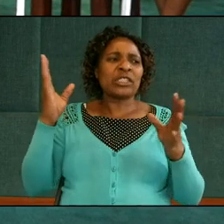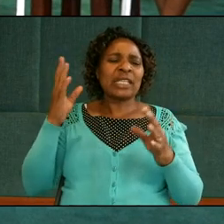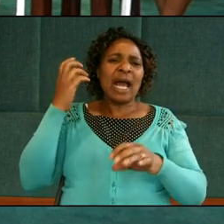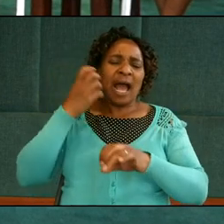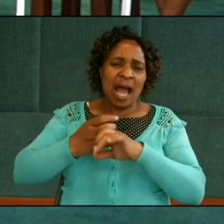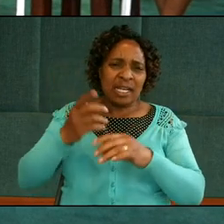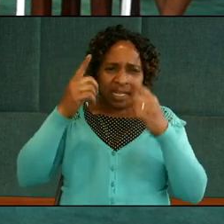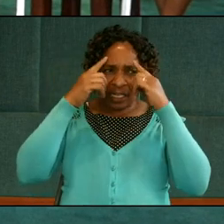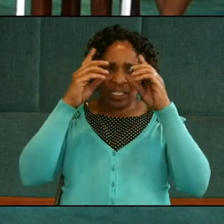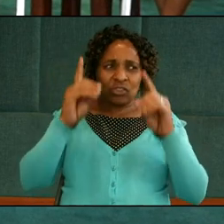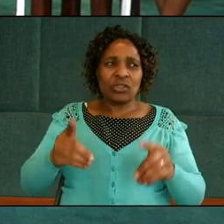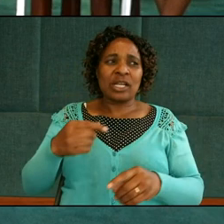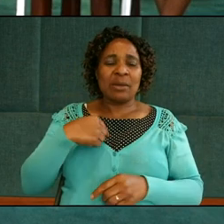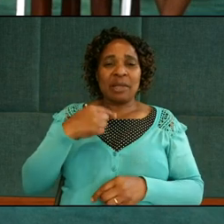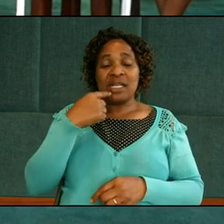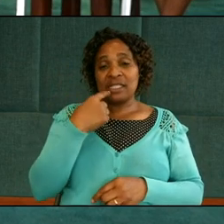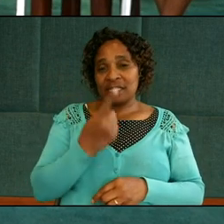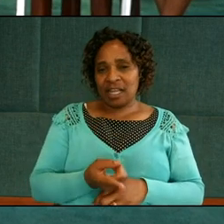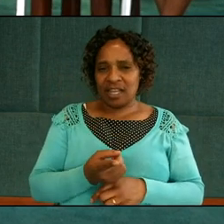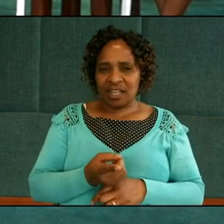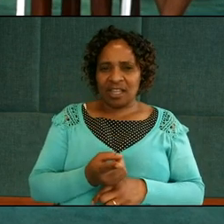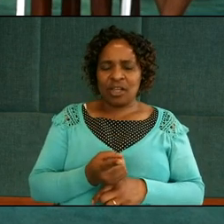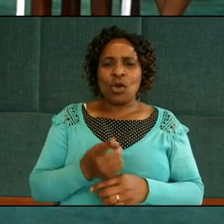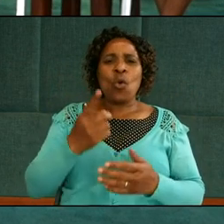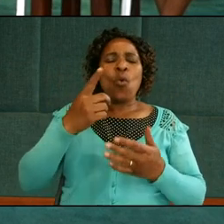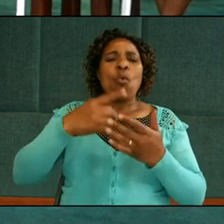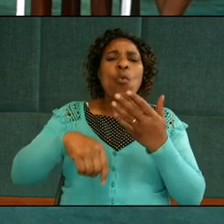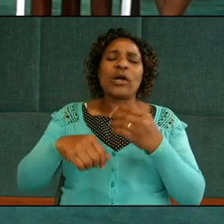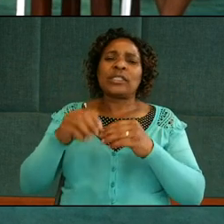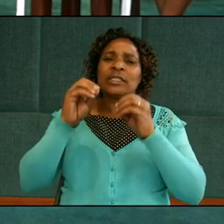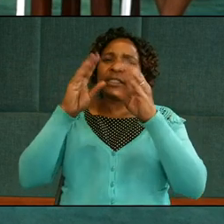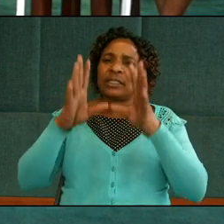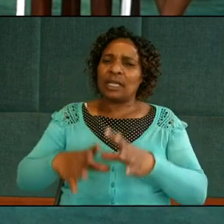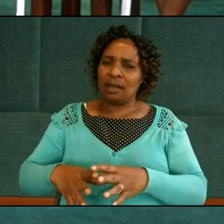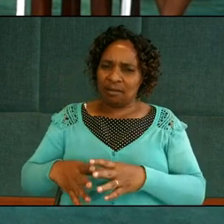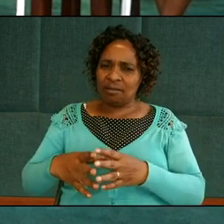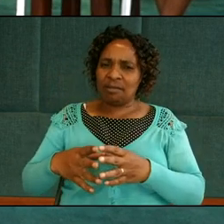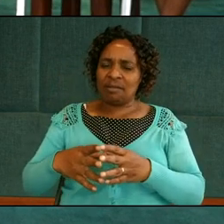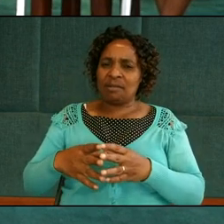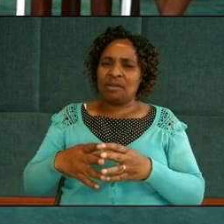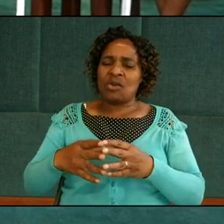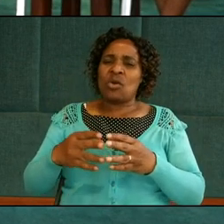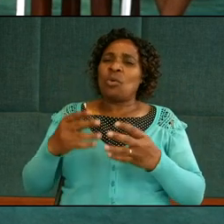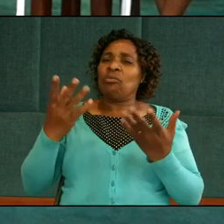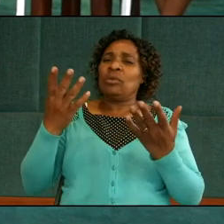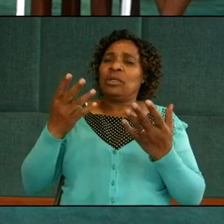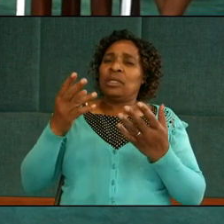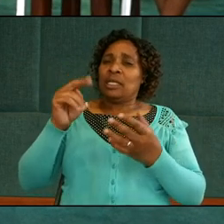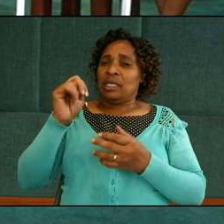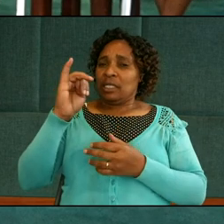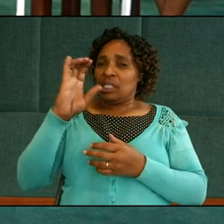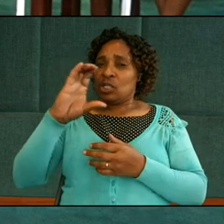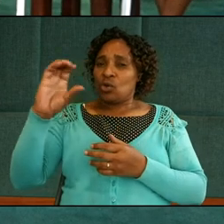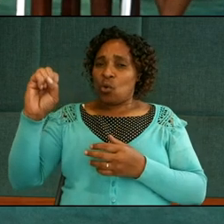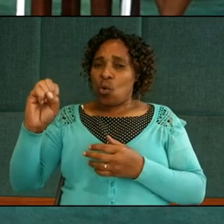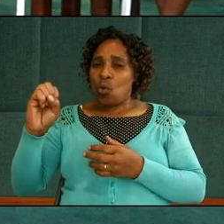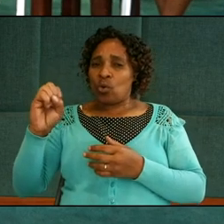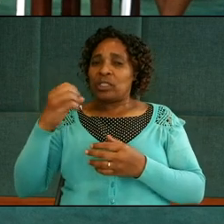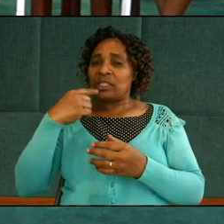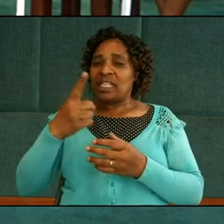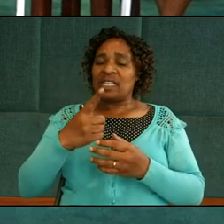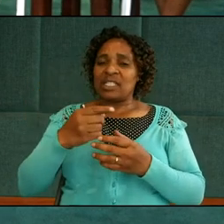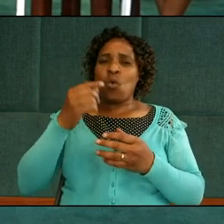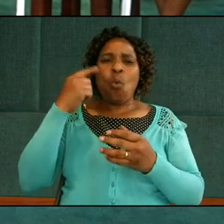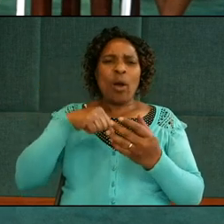decision I'll say is what Teacher Nico said, what to prioritize first. And this is